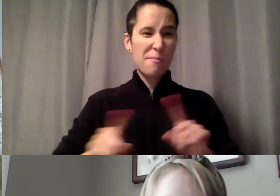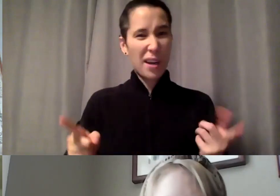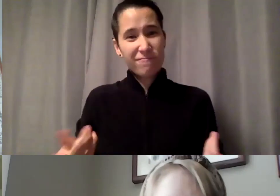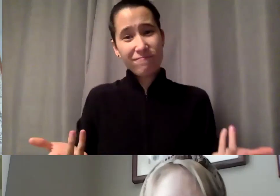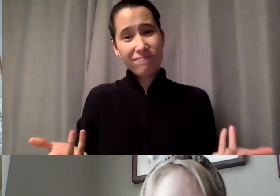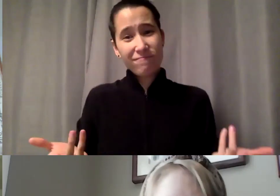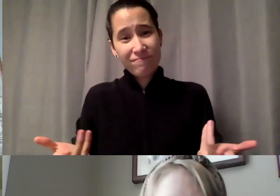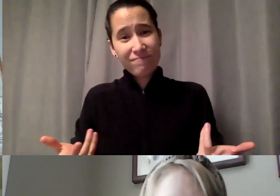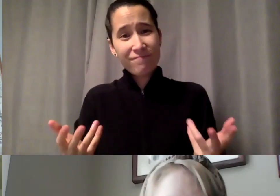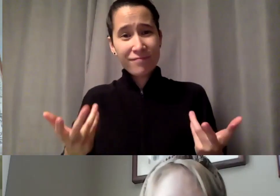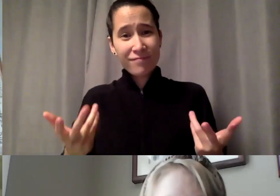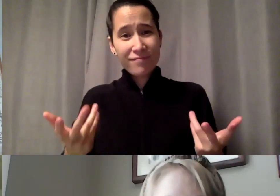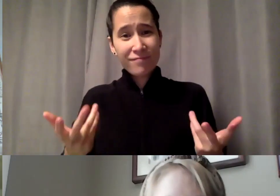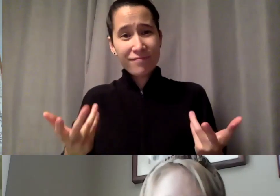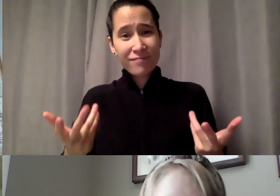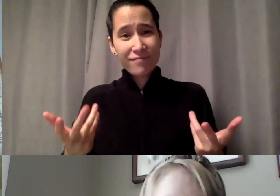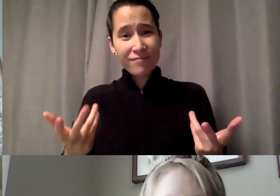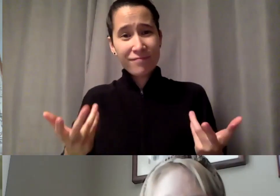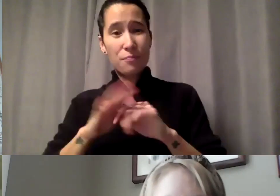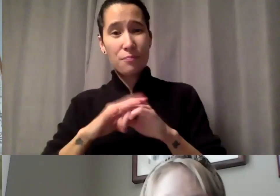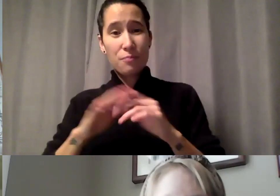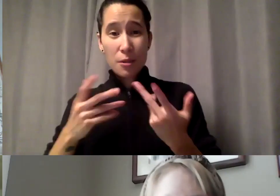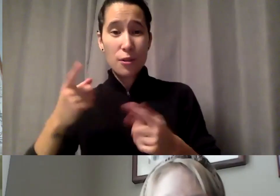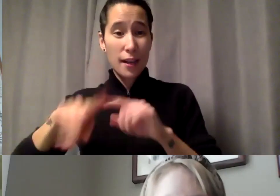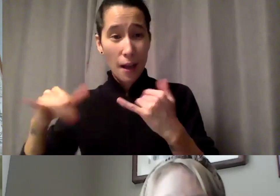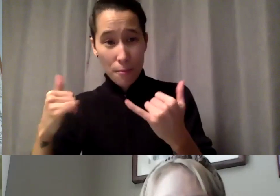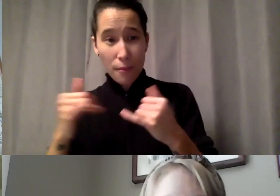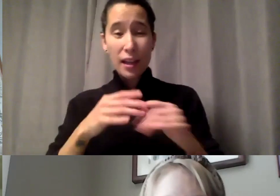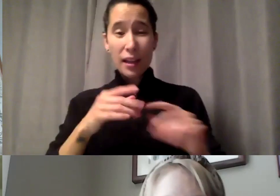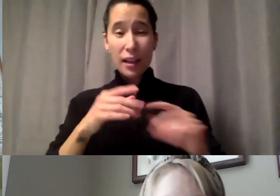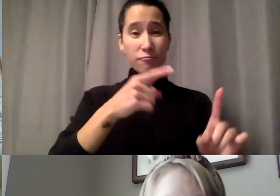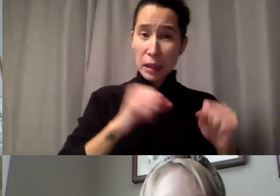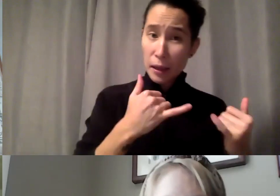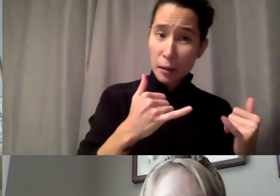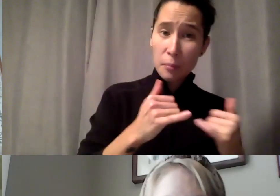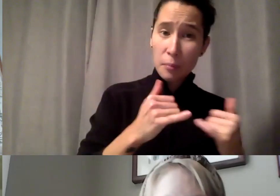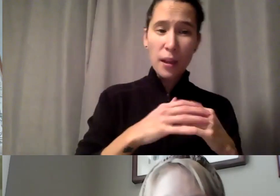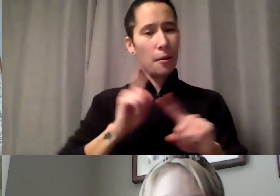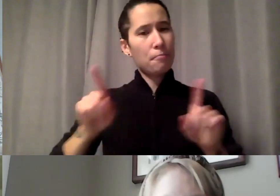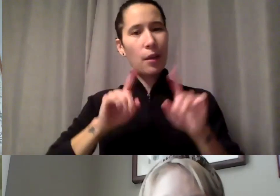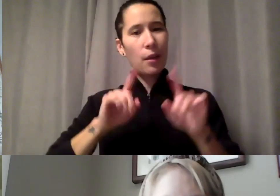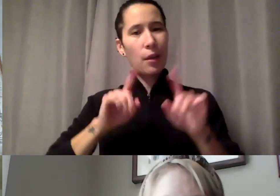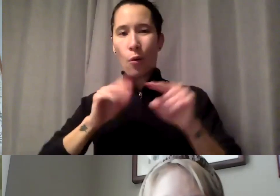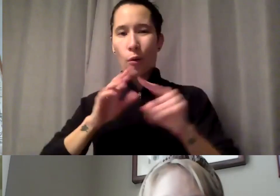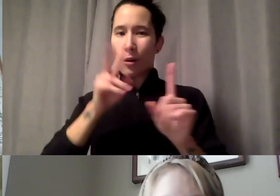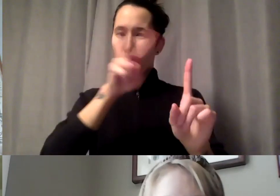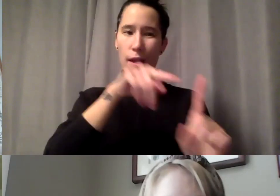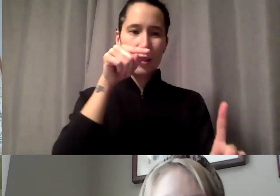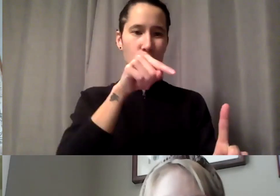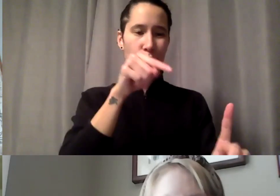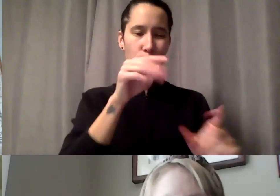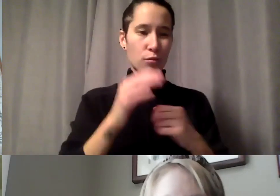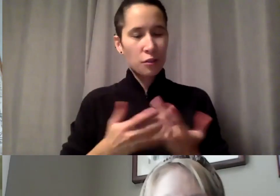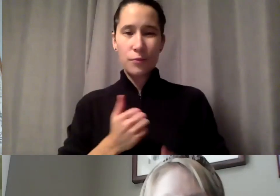this is one of them. Is even if your sport is safe and you're following everything to a T, there's more likelihood of gathering as a collective,